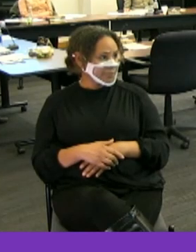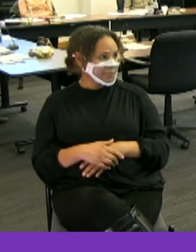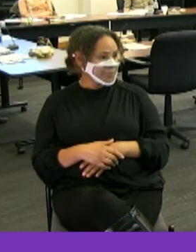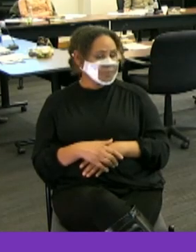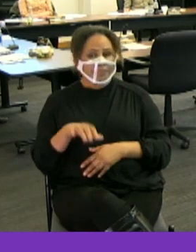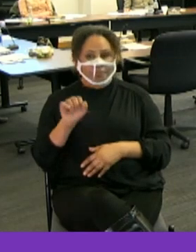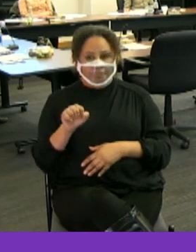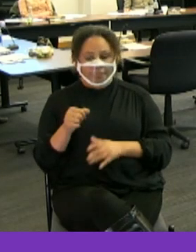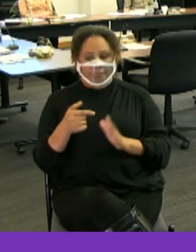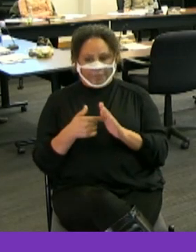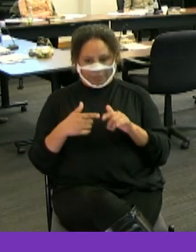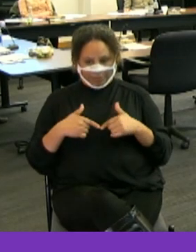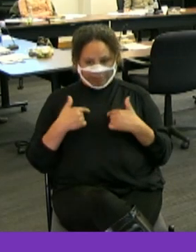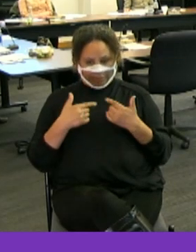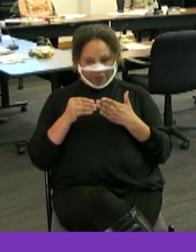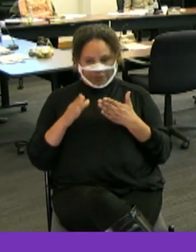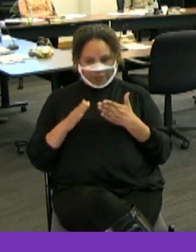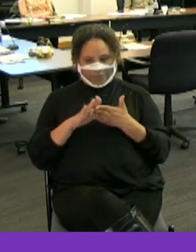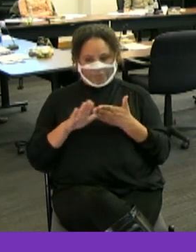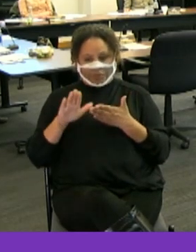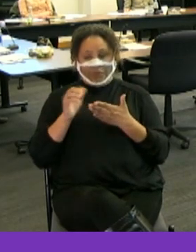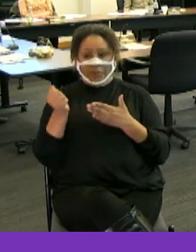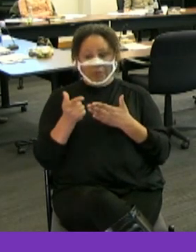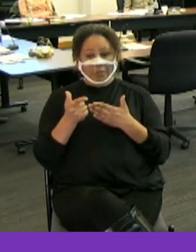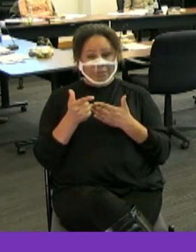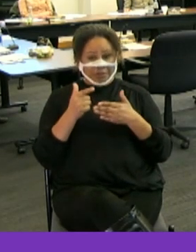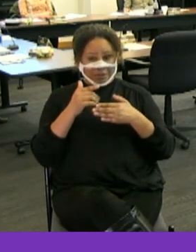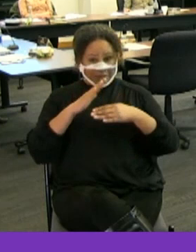Yes, this is the life of a college student. All these windows open.